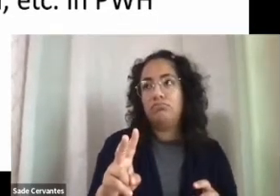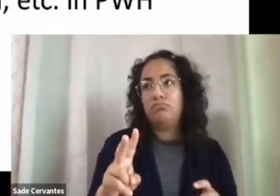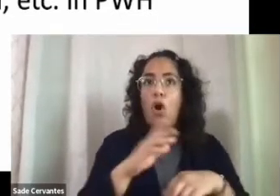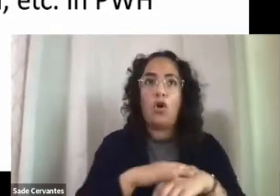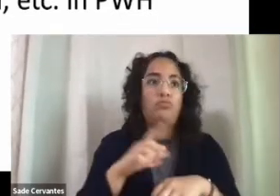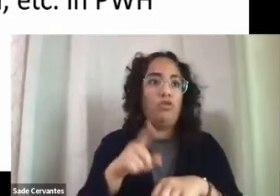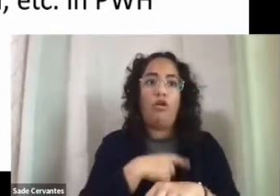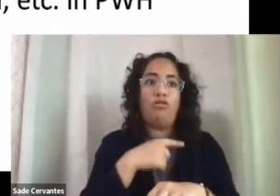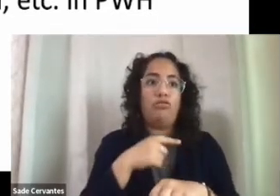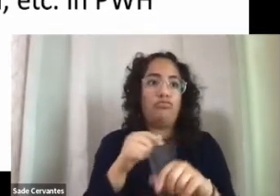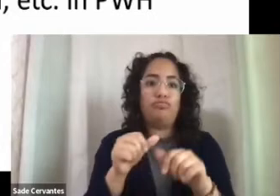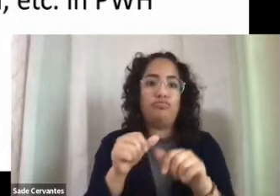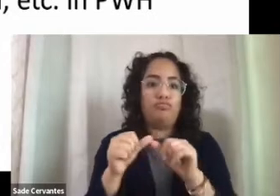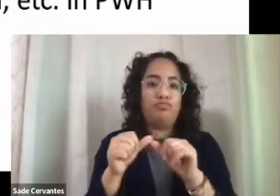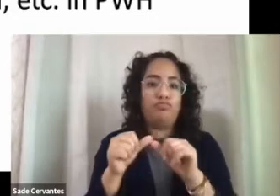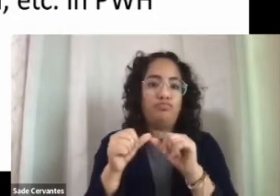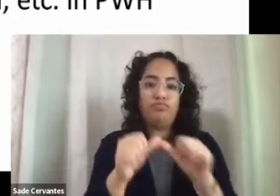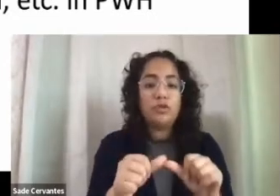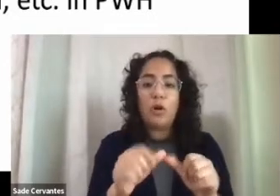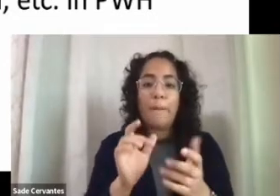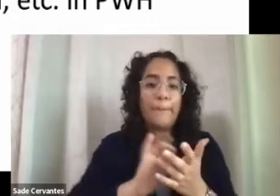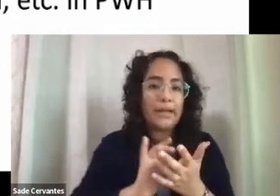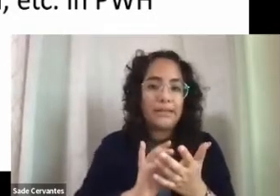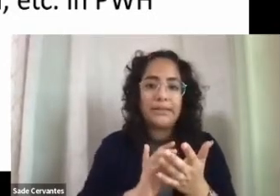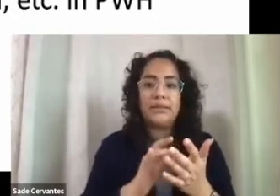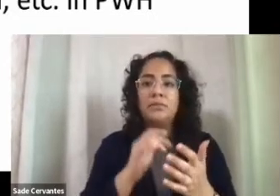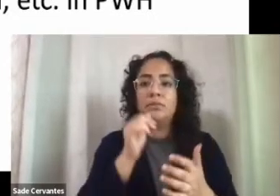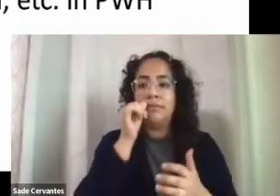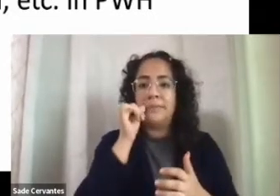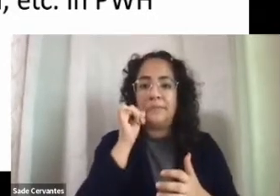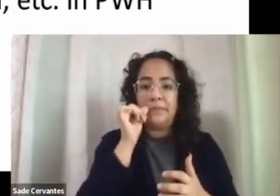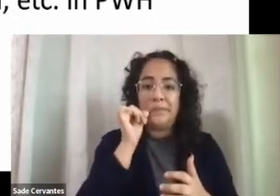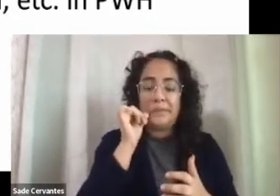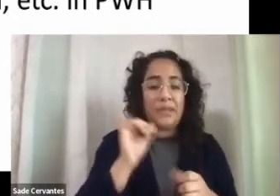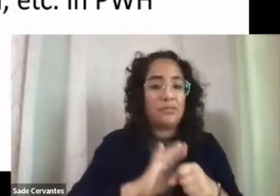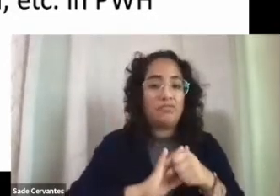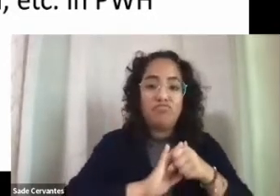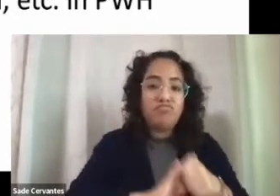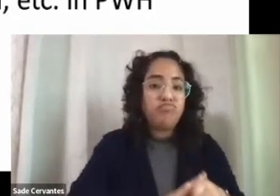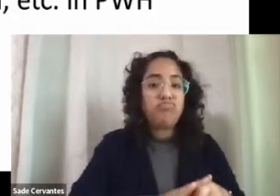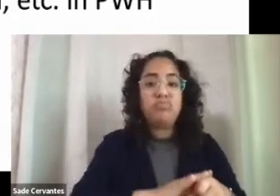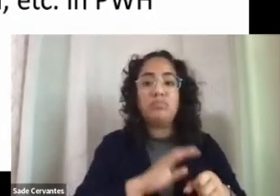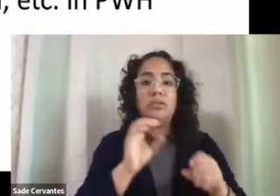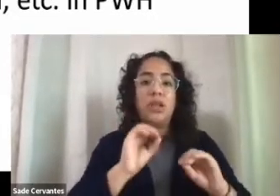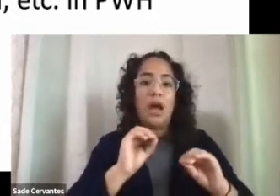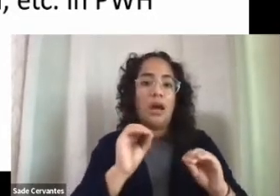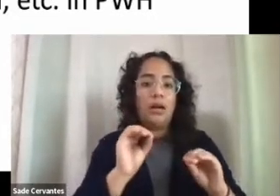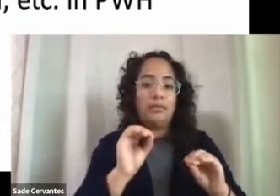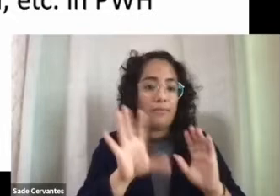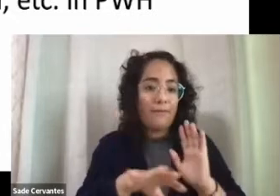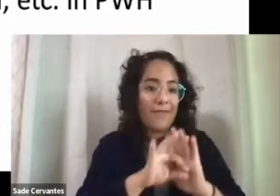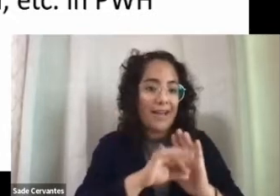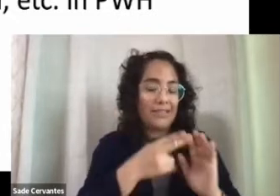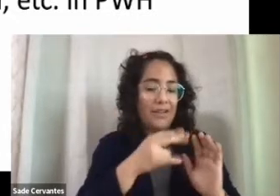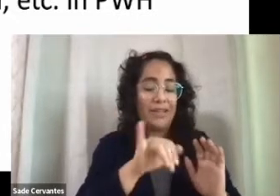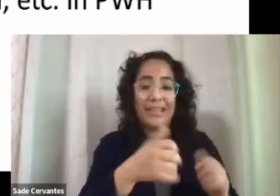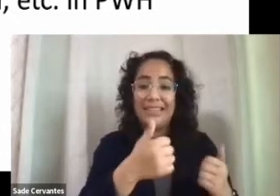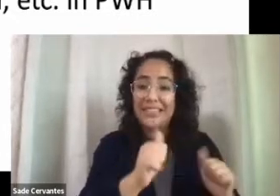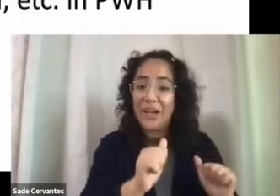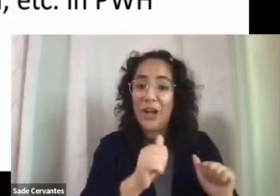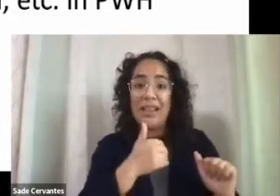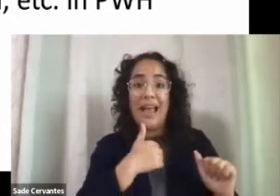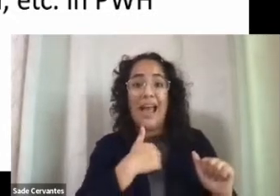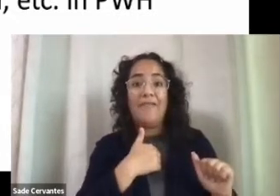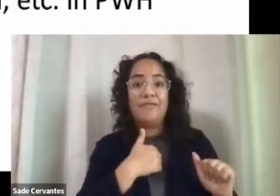long-term antiretroviral meds are suppressed, undetectable. They do still have slightly higher levels of